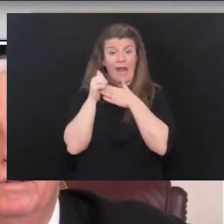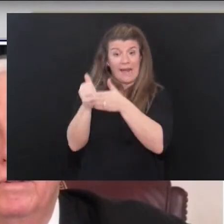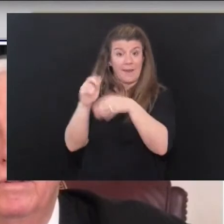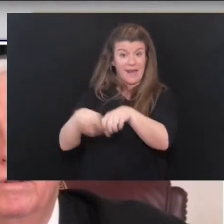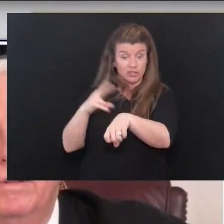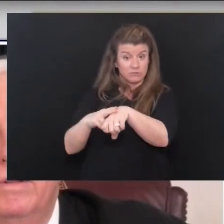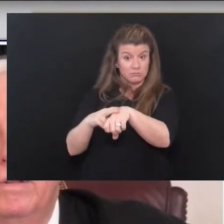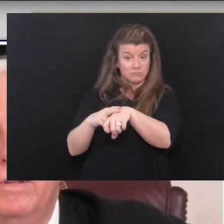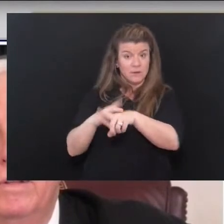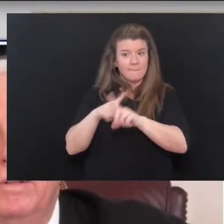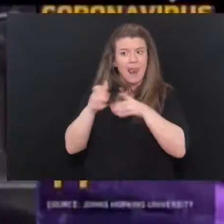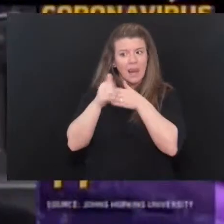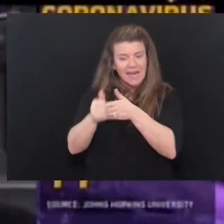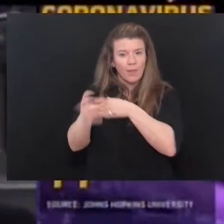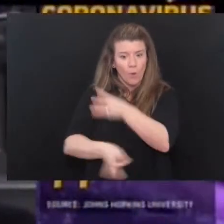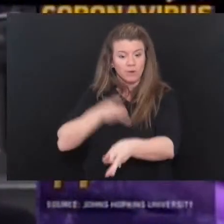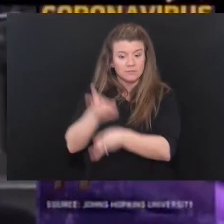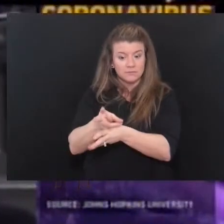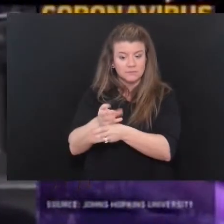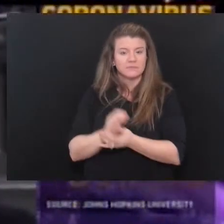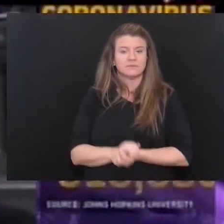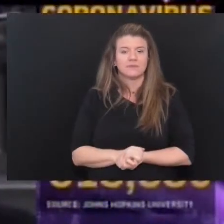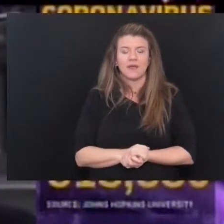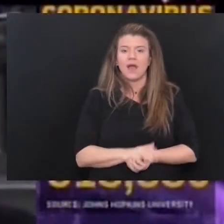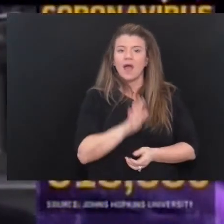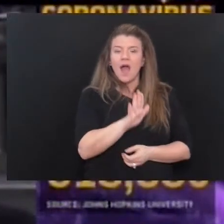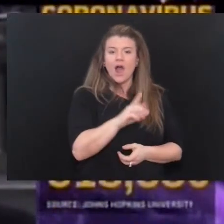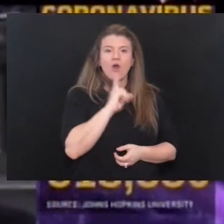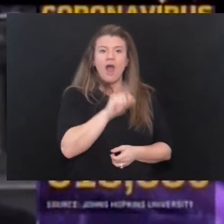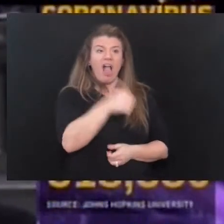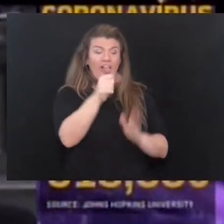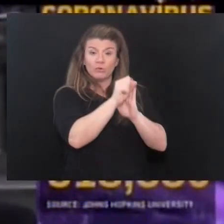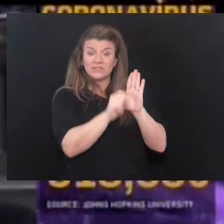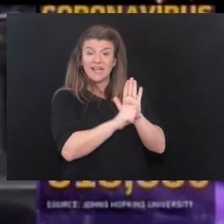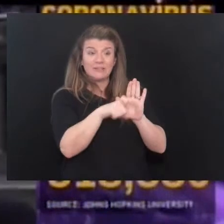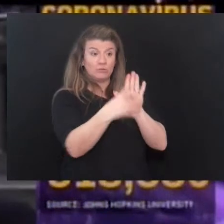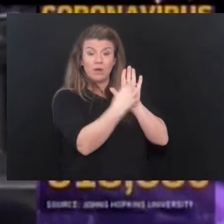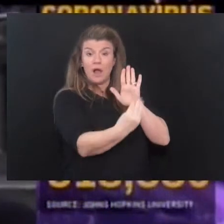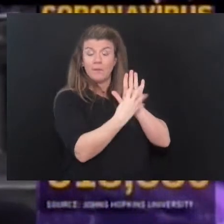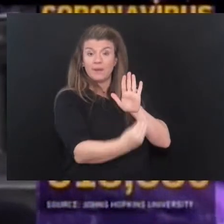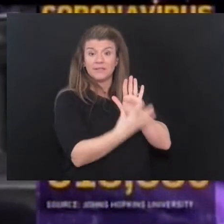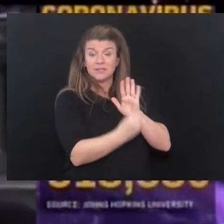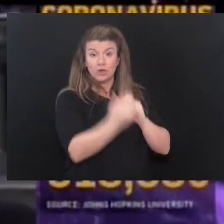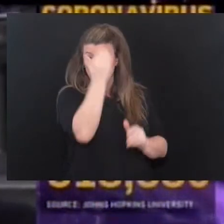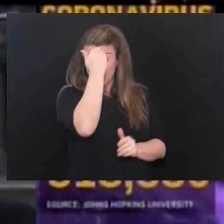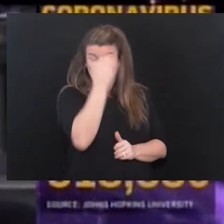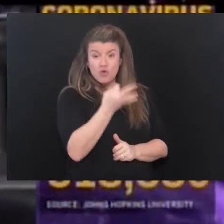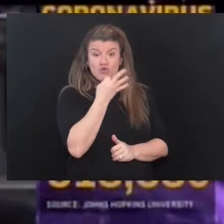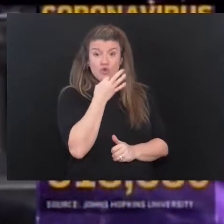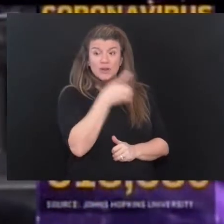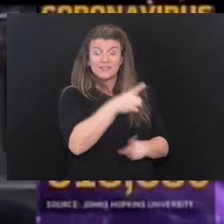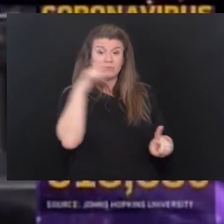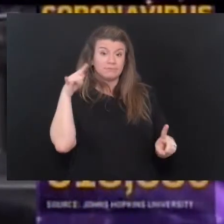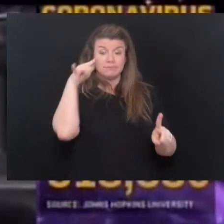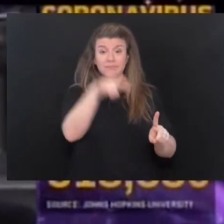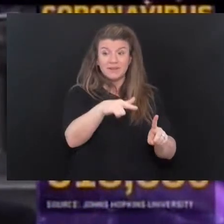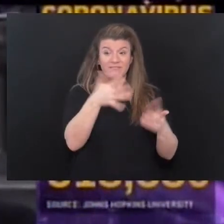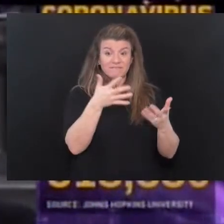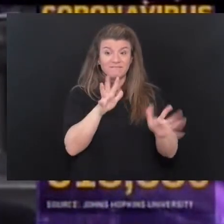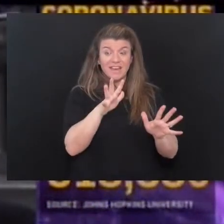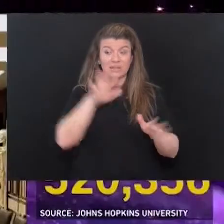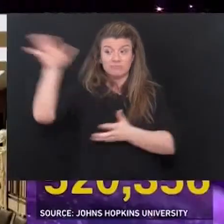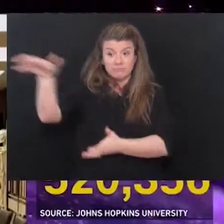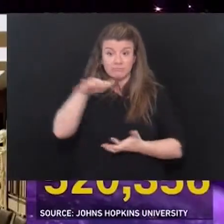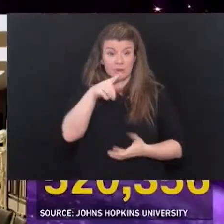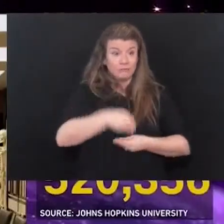nation, but leading the world. What are you doing that maybe other states can copy to get, as soon as they come off the plane or they come off the truck, they're